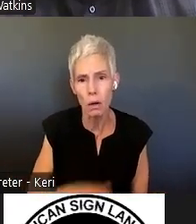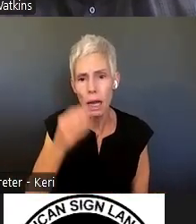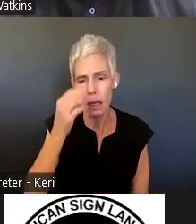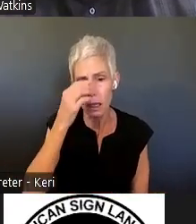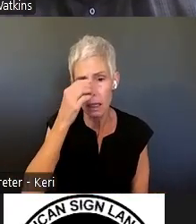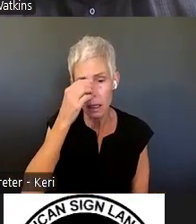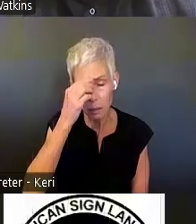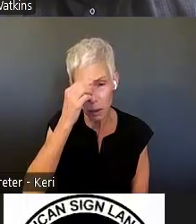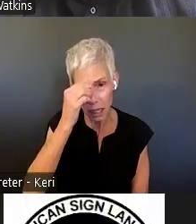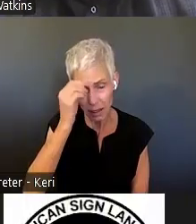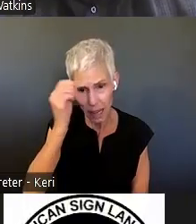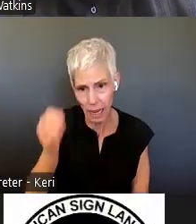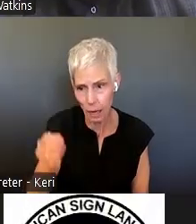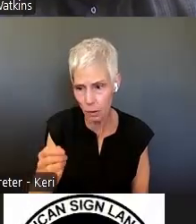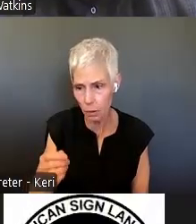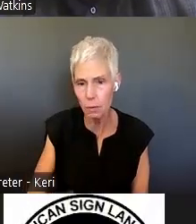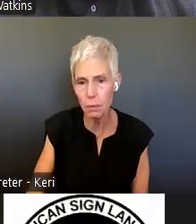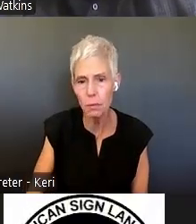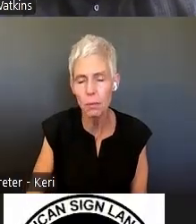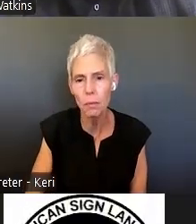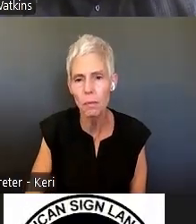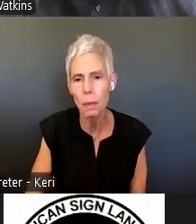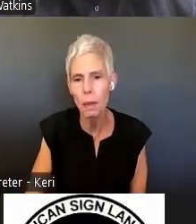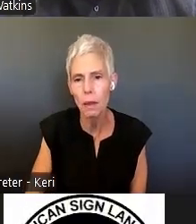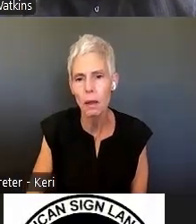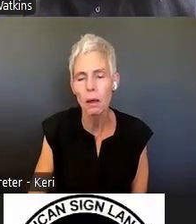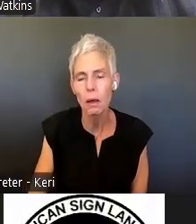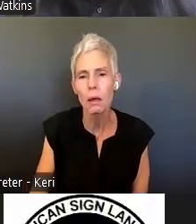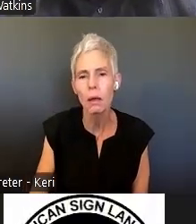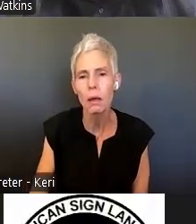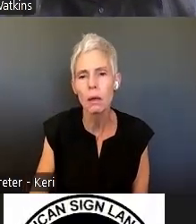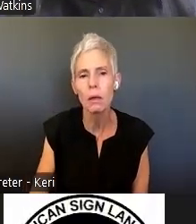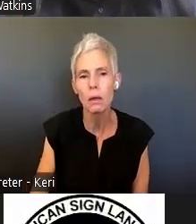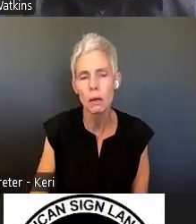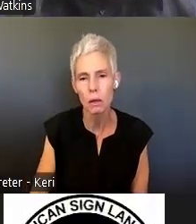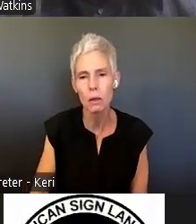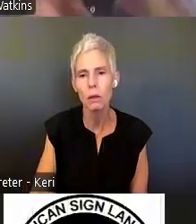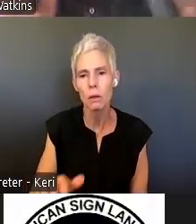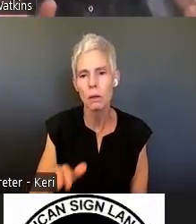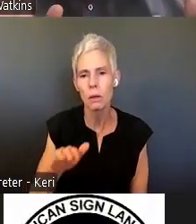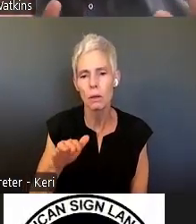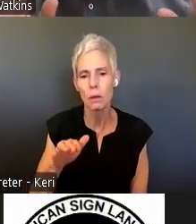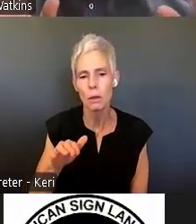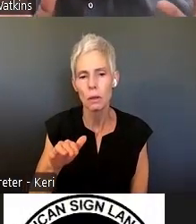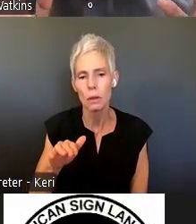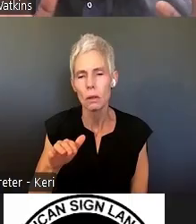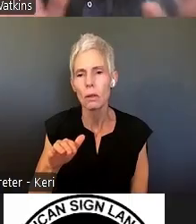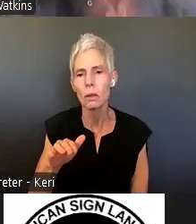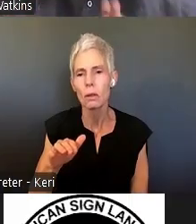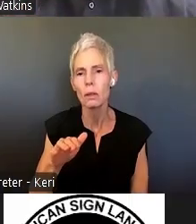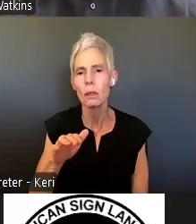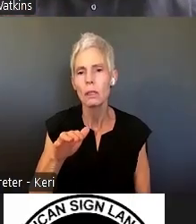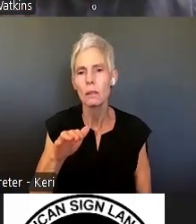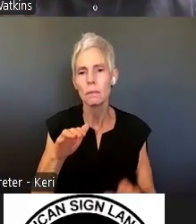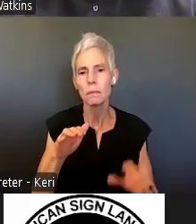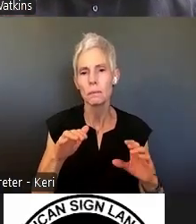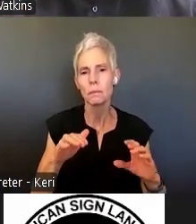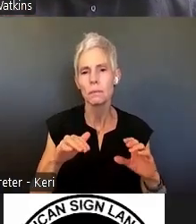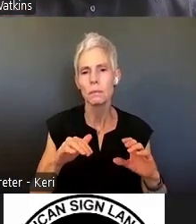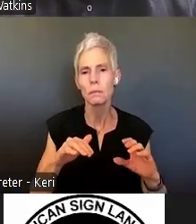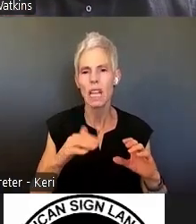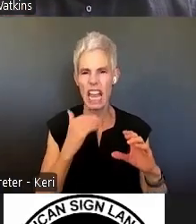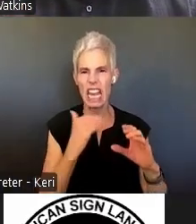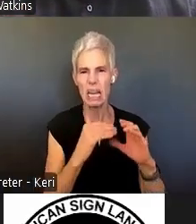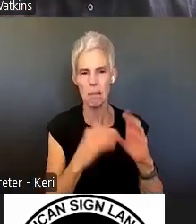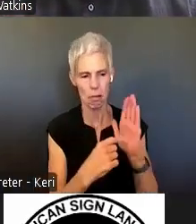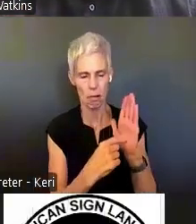Okay, I'm putting that down. And my email is in here. I'm busy. I'm not going to lie to you and say that I'll